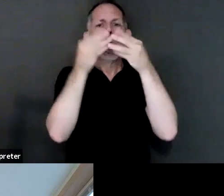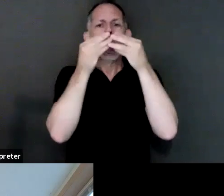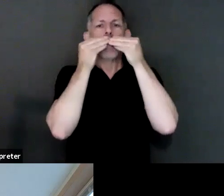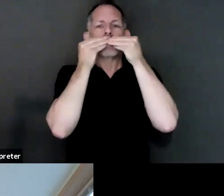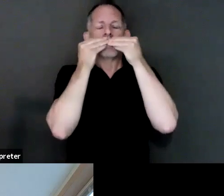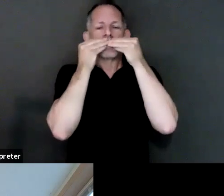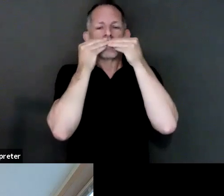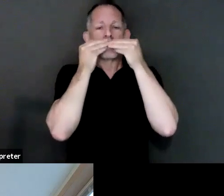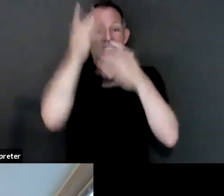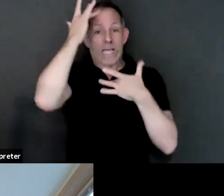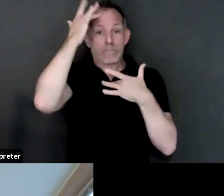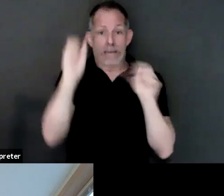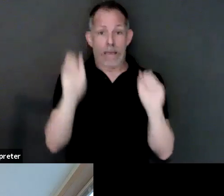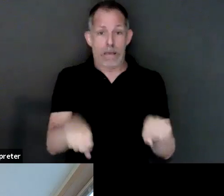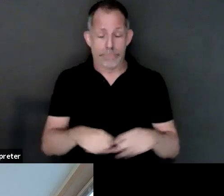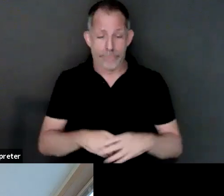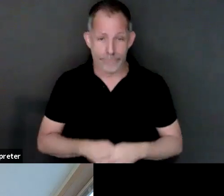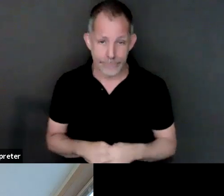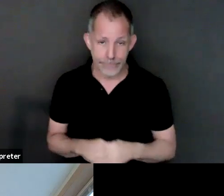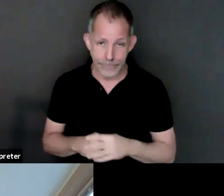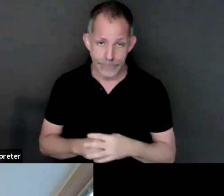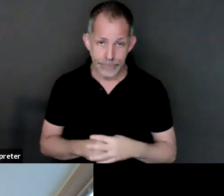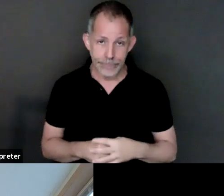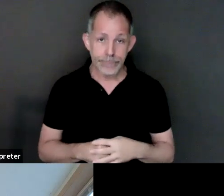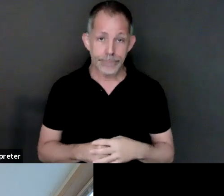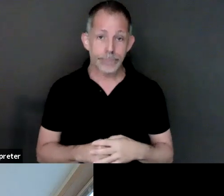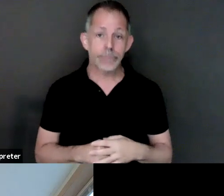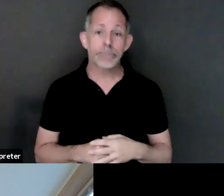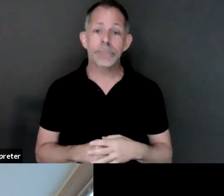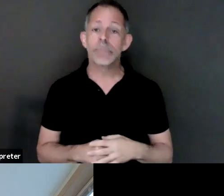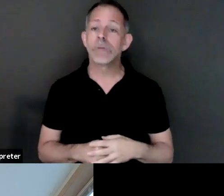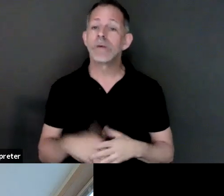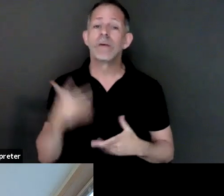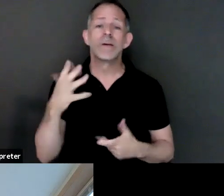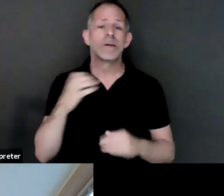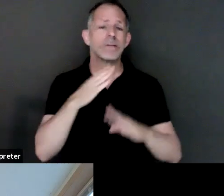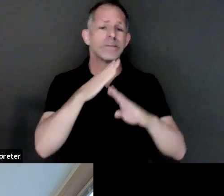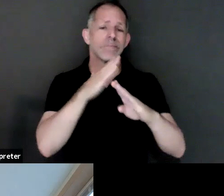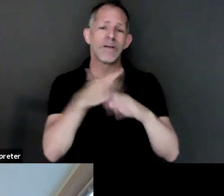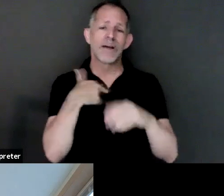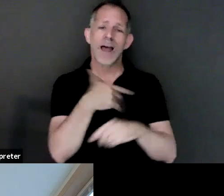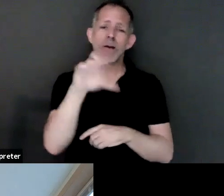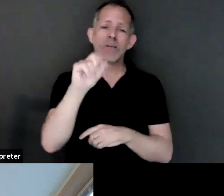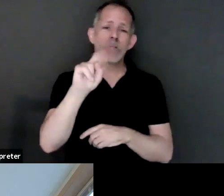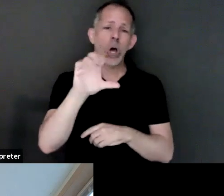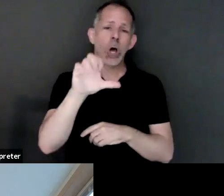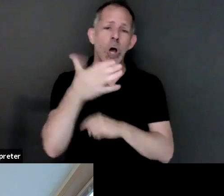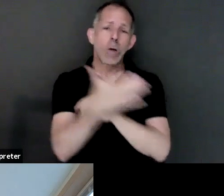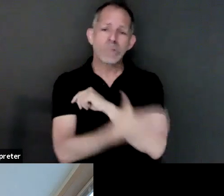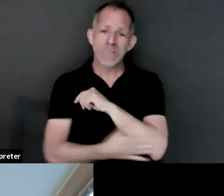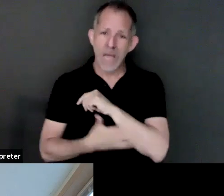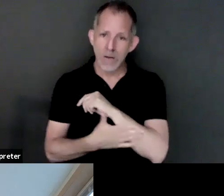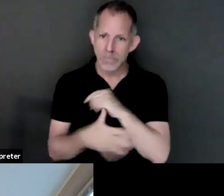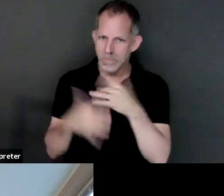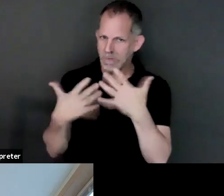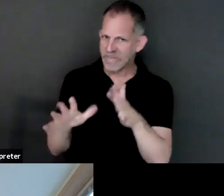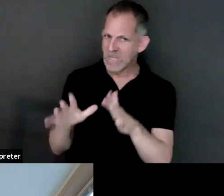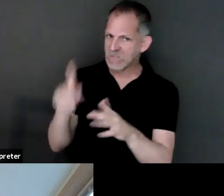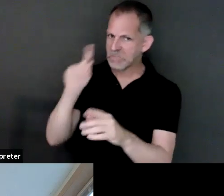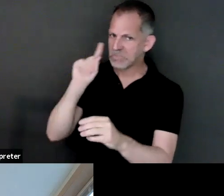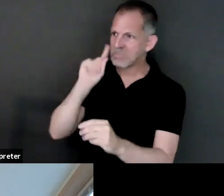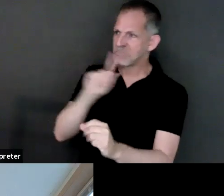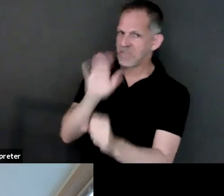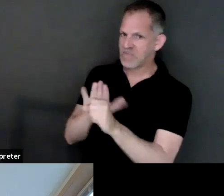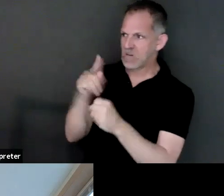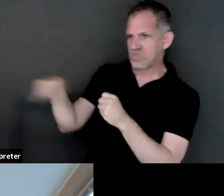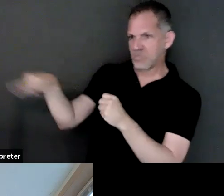means supporting confirmed cases and their close contacts and reducing the chances of spread to others, and working with schools, childcare,